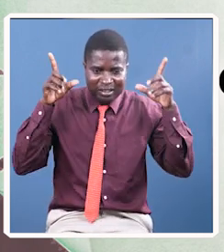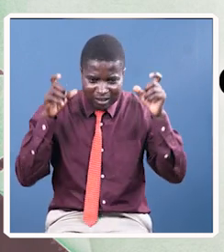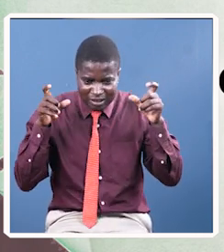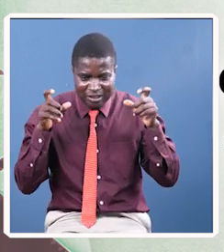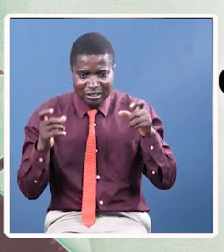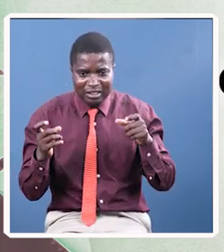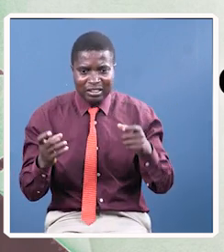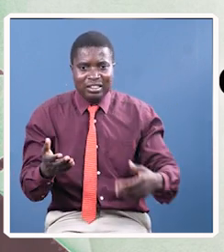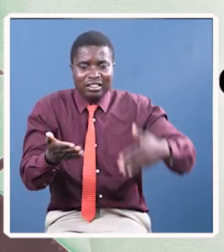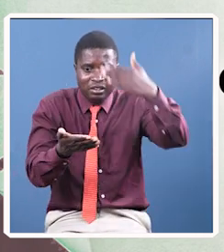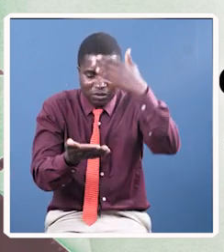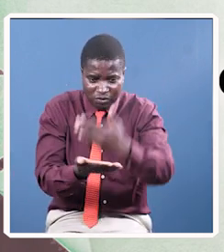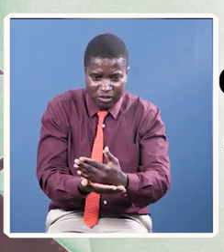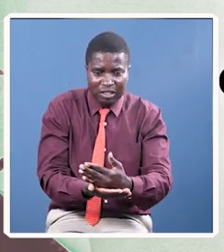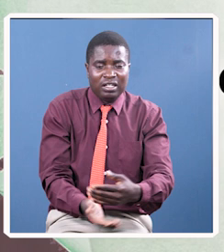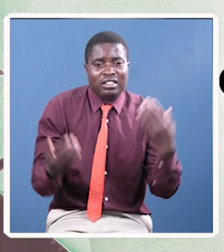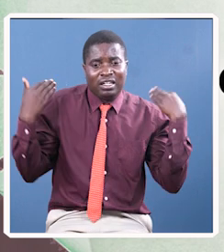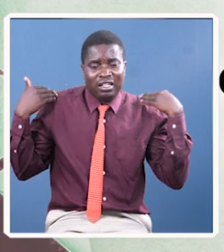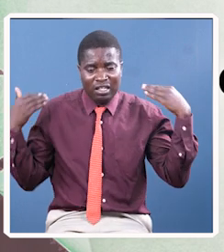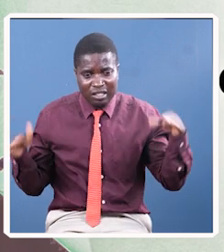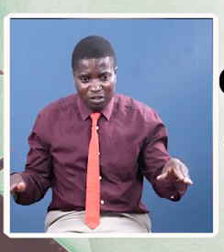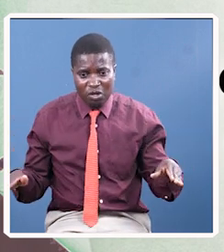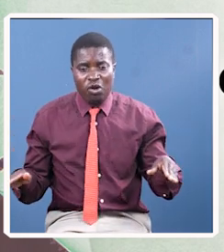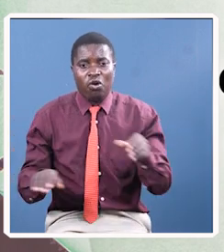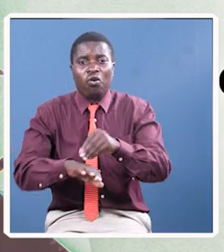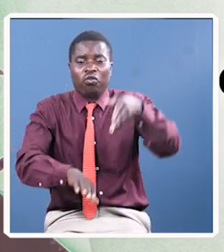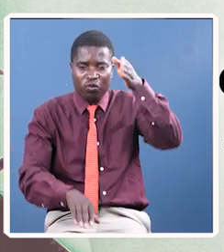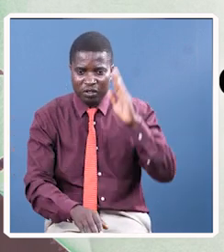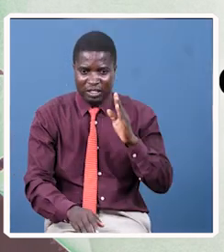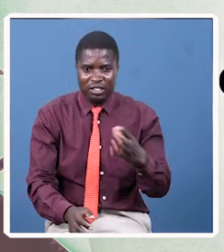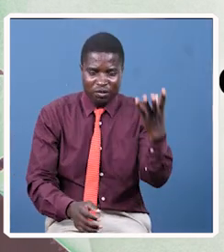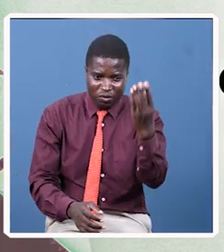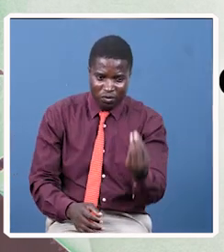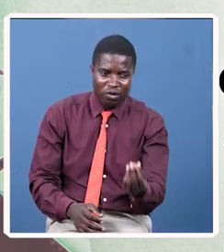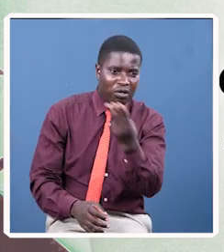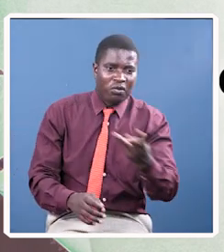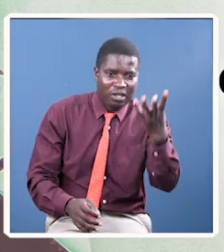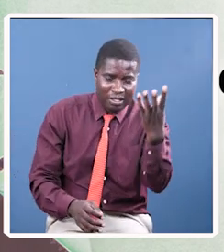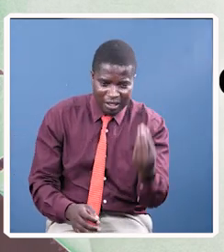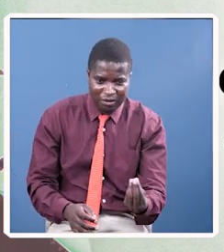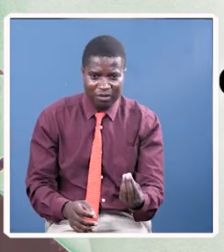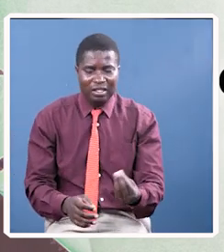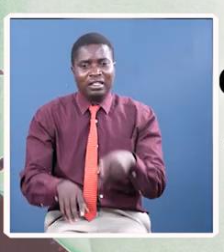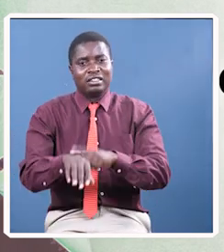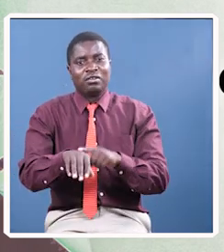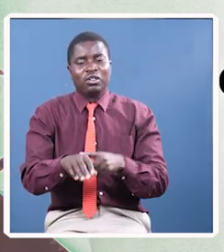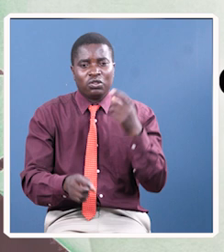be introduced as the angel of light and will have opportunity to present his pleasing